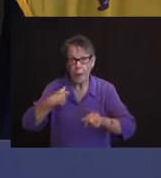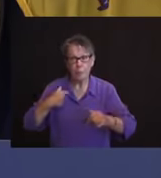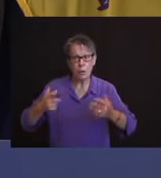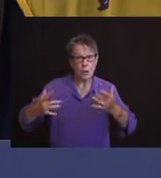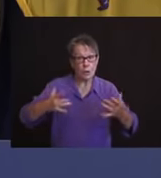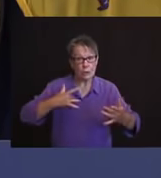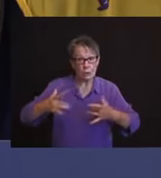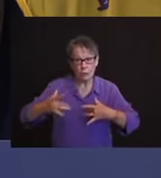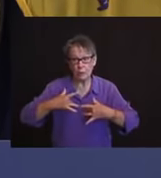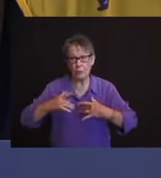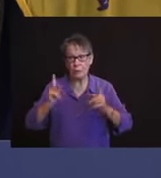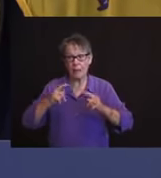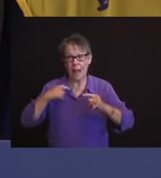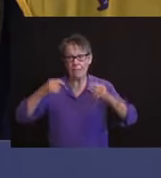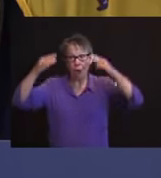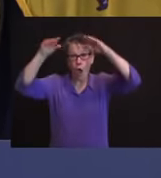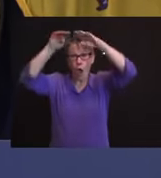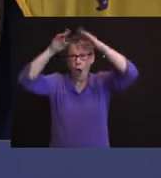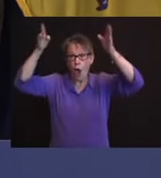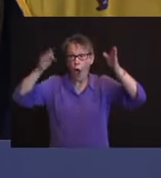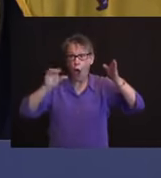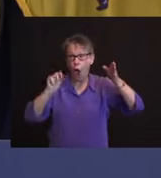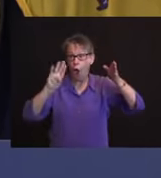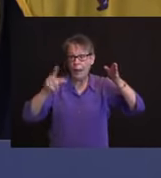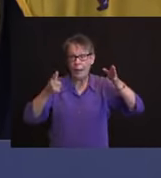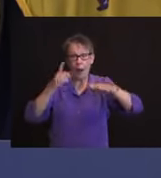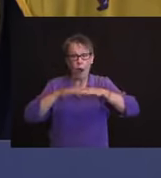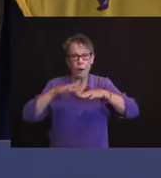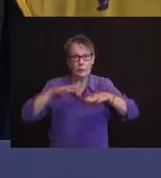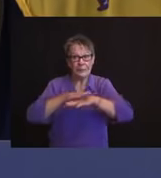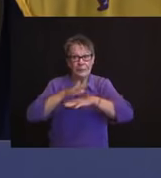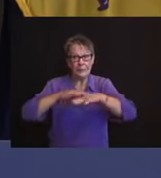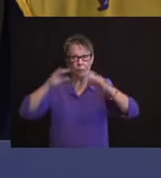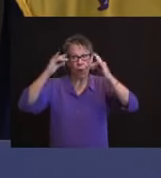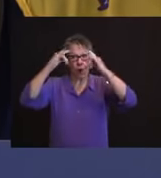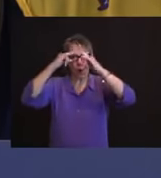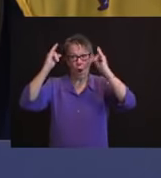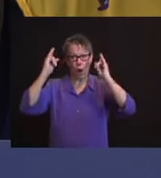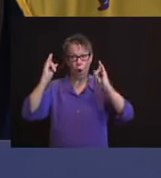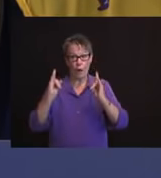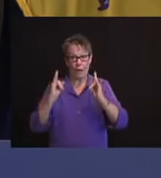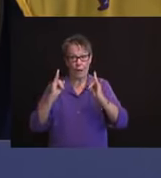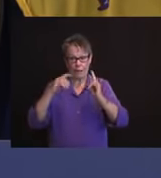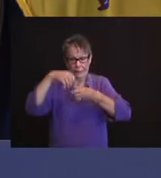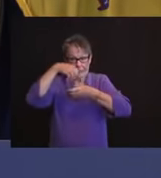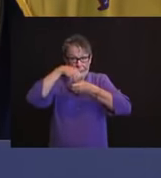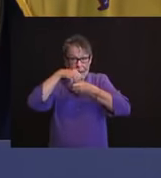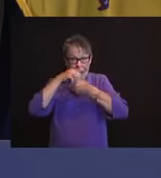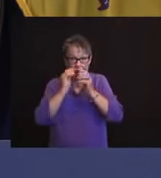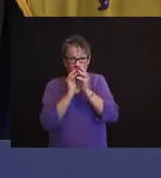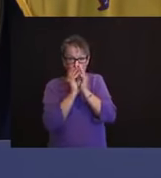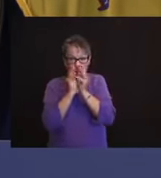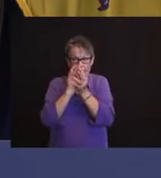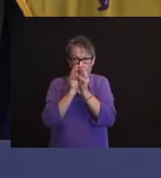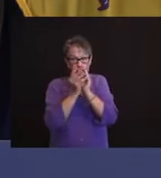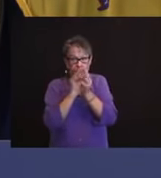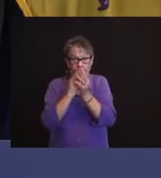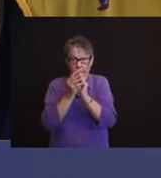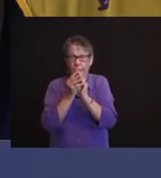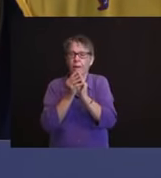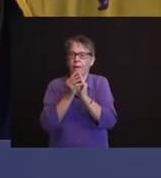down, that is concerning. We're presenting the data as we see it every day. We're gonna watch it